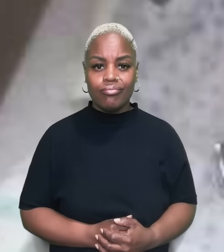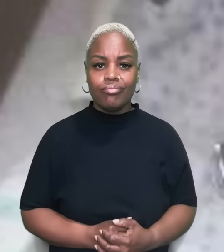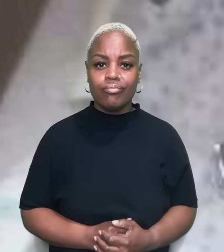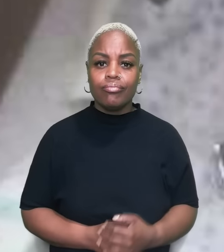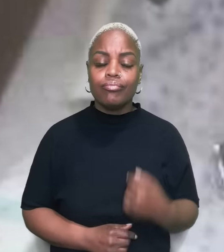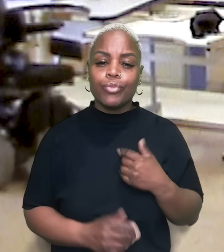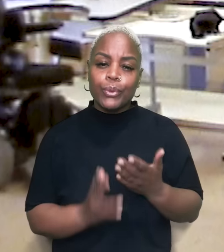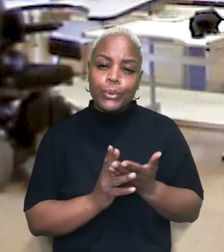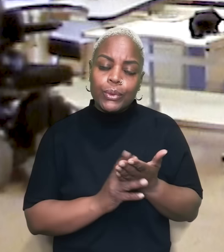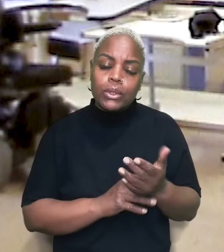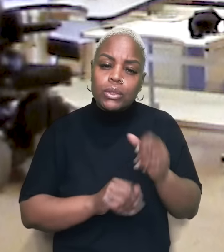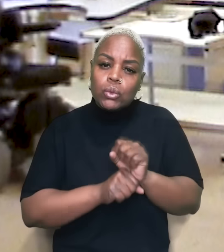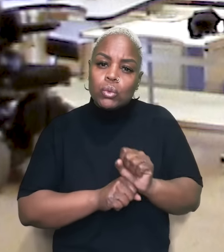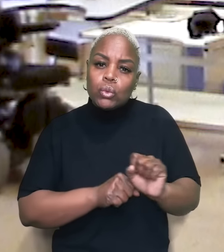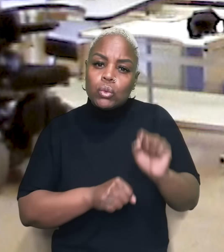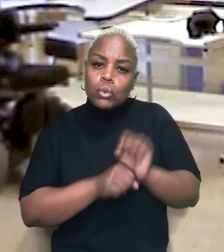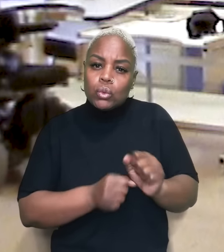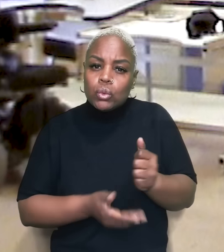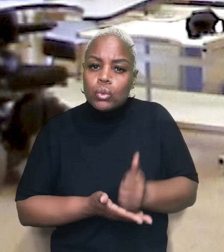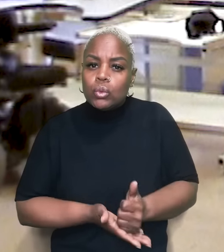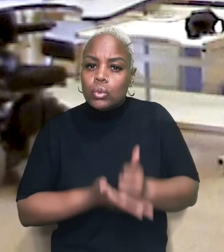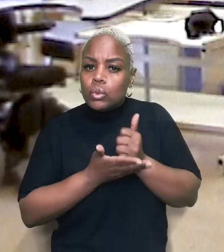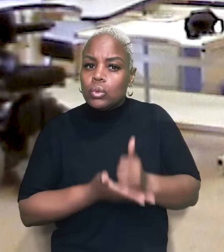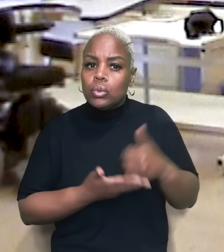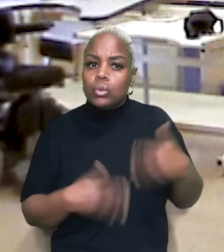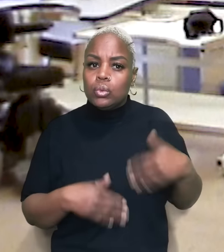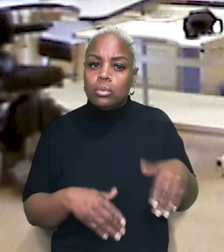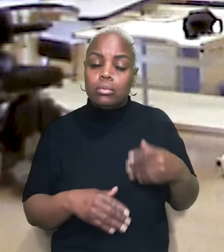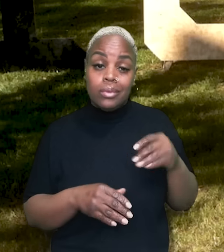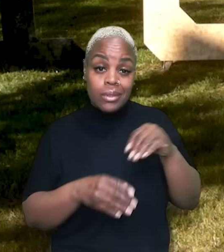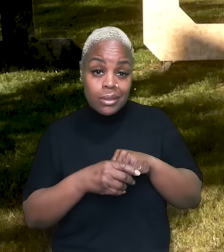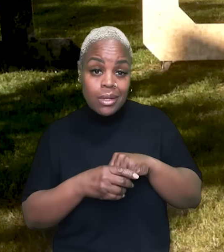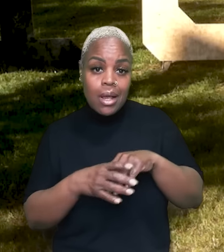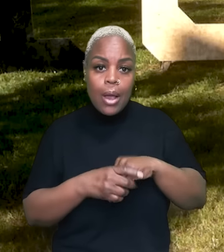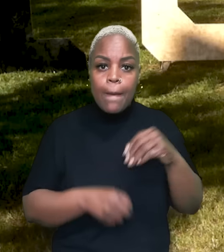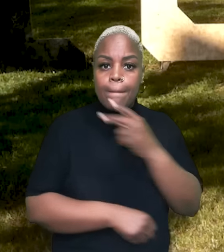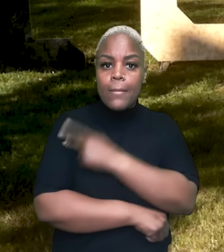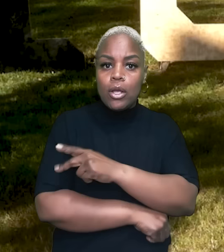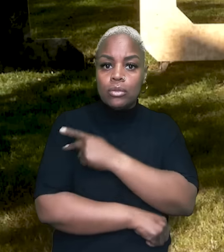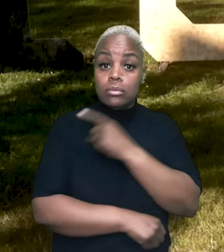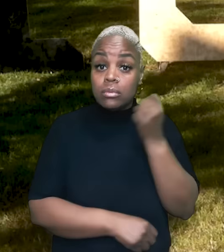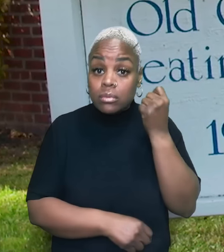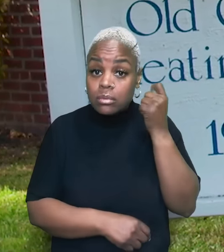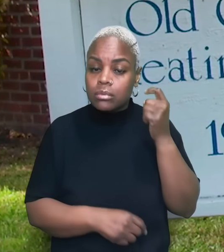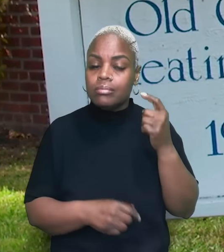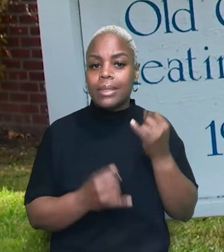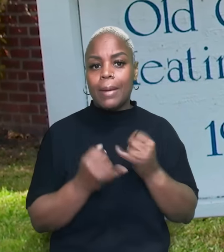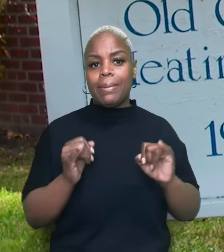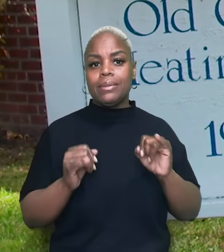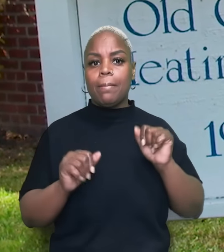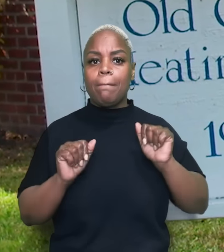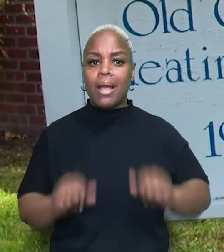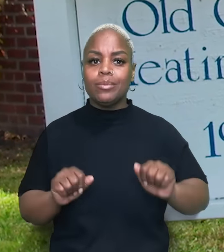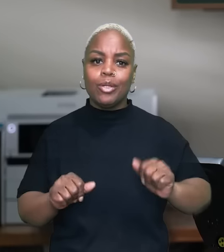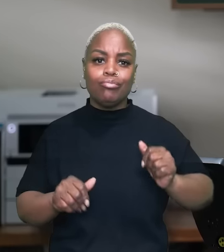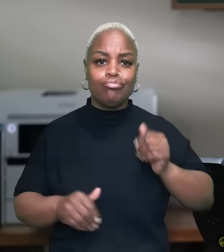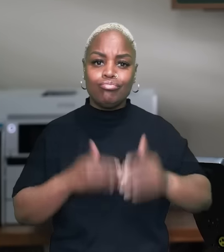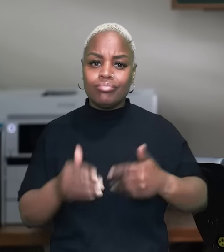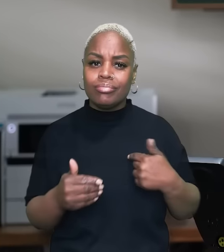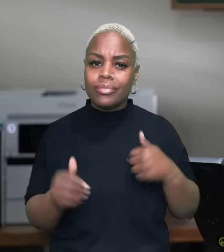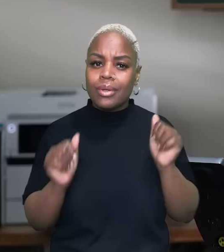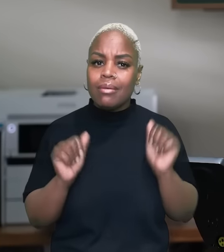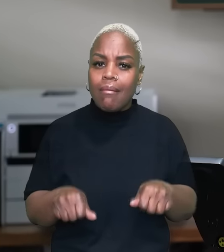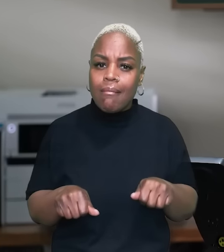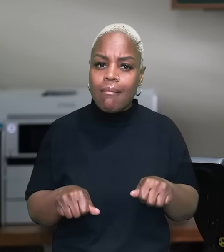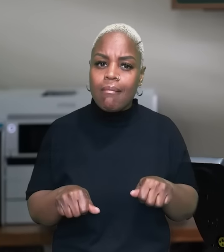I went through boot camp style therapy, both inpatient and outpatient, in order to be able to be as independent as possible, so then I could go back